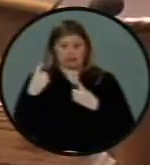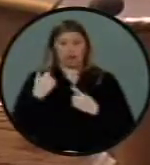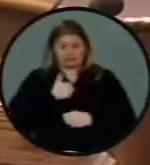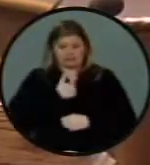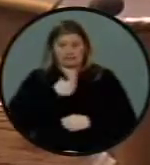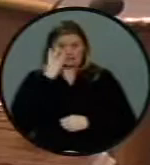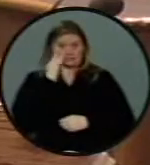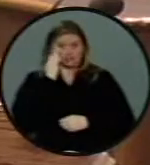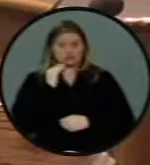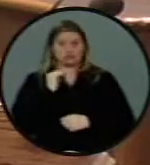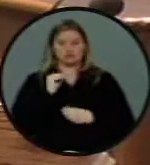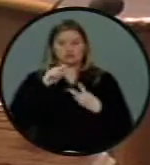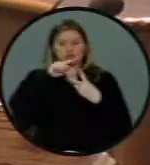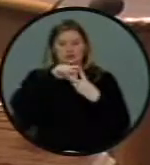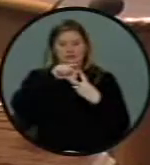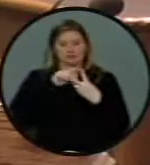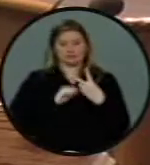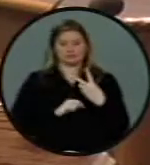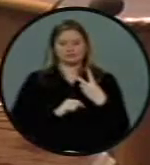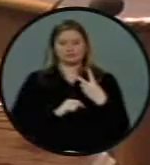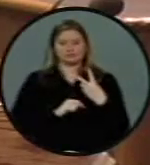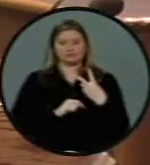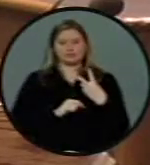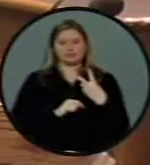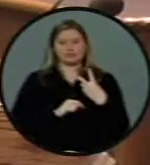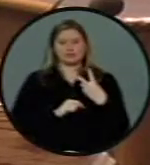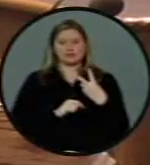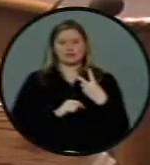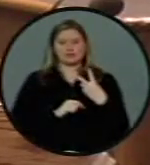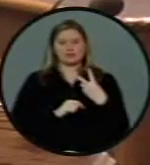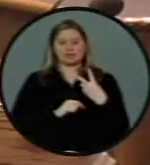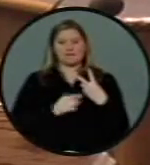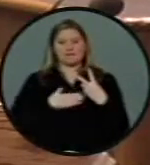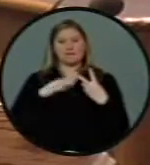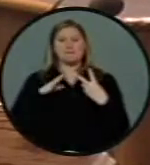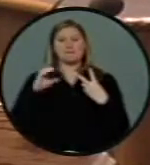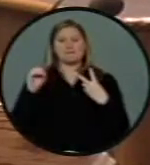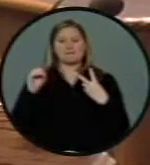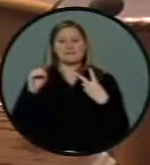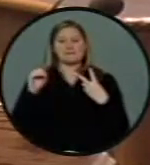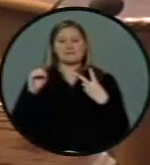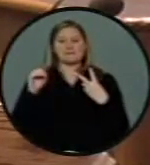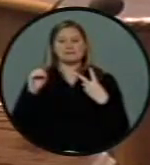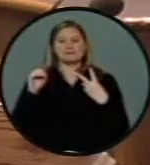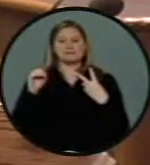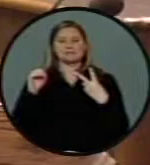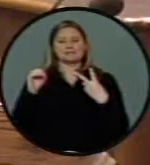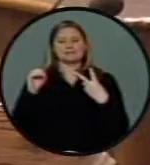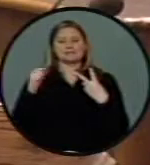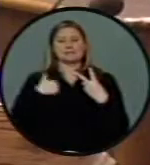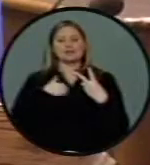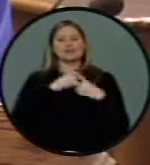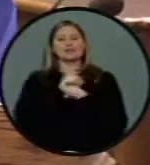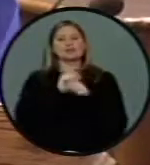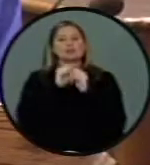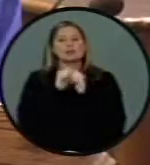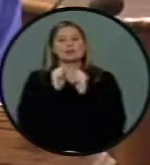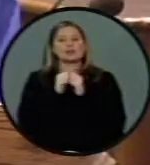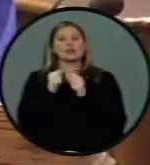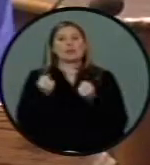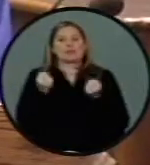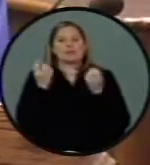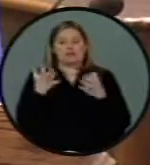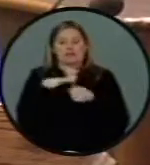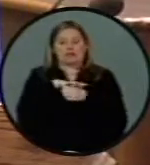had. The first is at MARC, we have led a collaboration amongst many of our